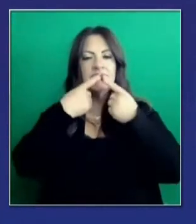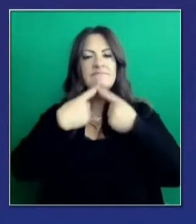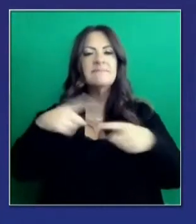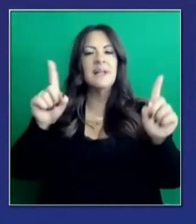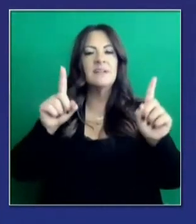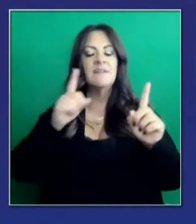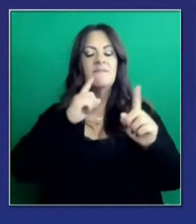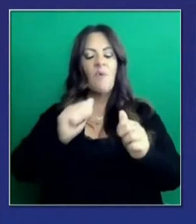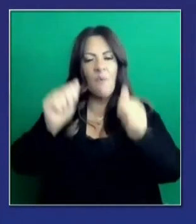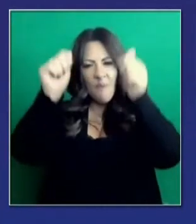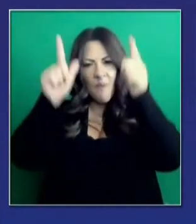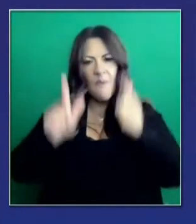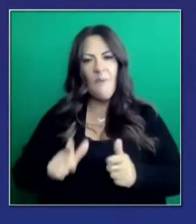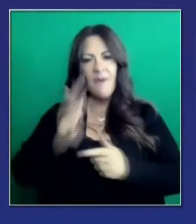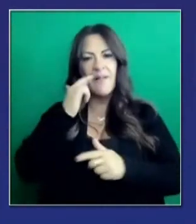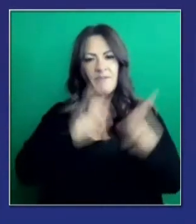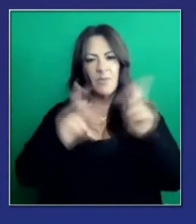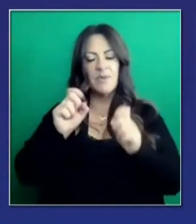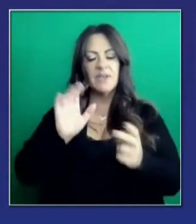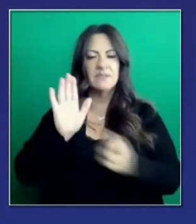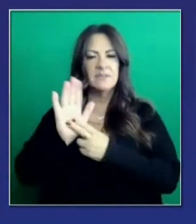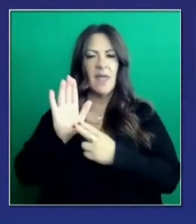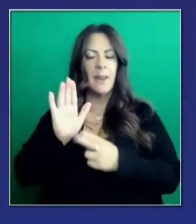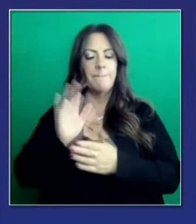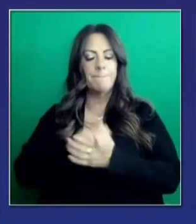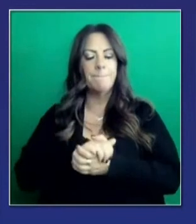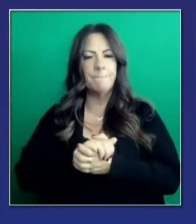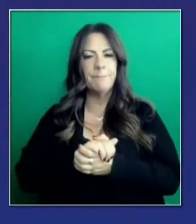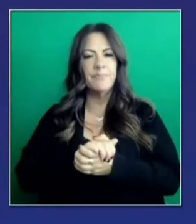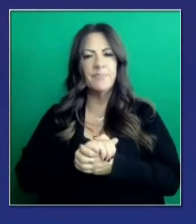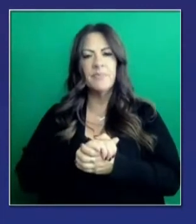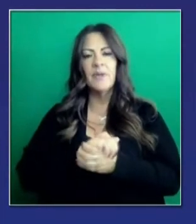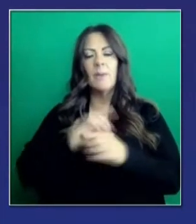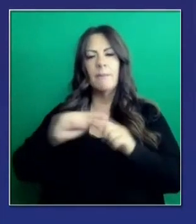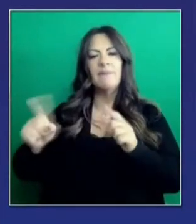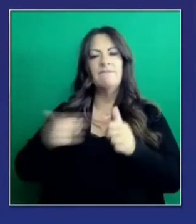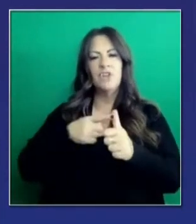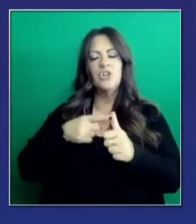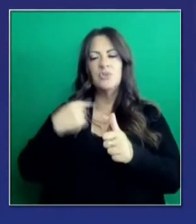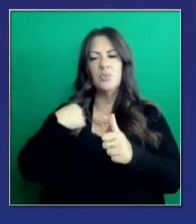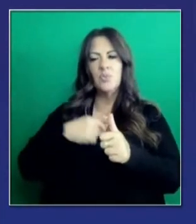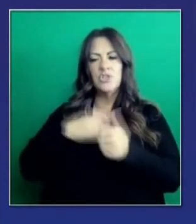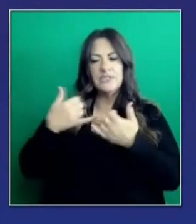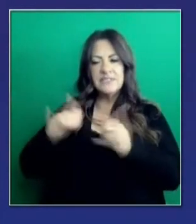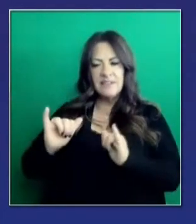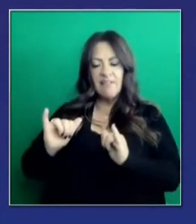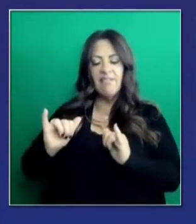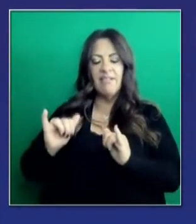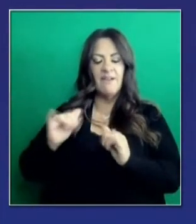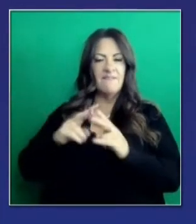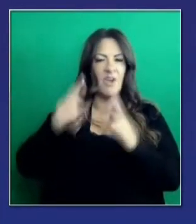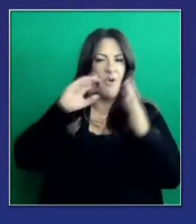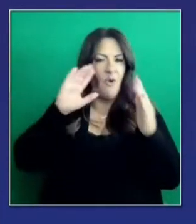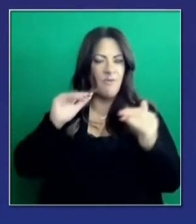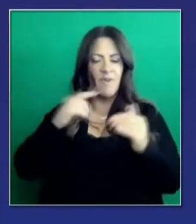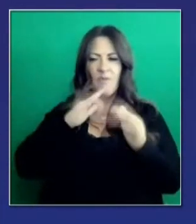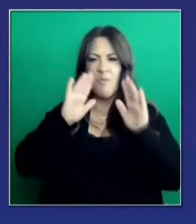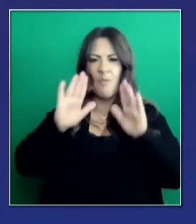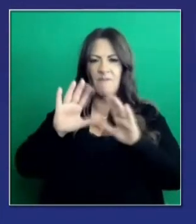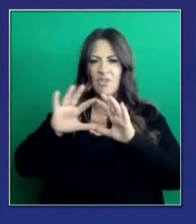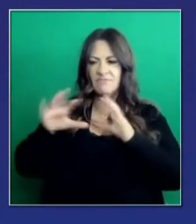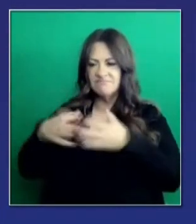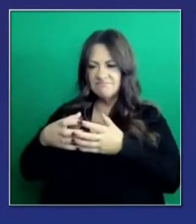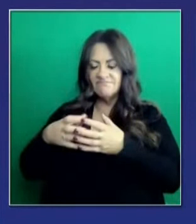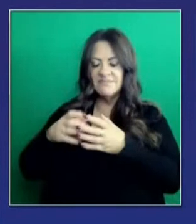seek and source that information from that site. But we're very encouraged by it. Got an incredible team, incredible partnership with